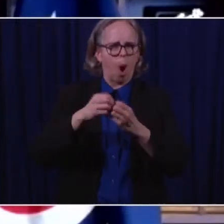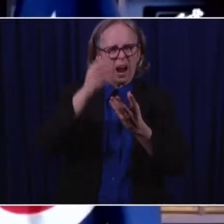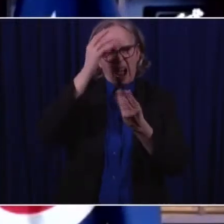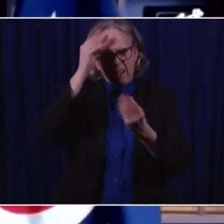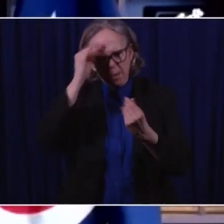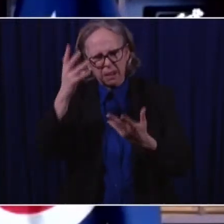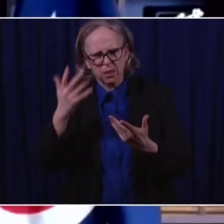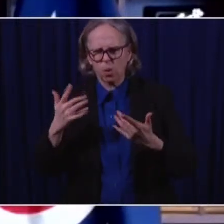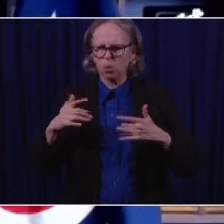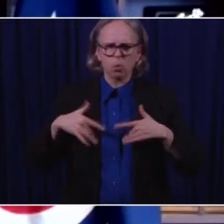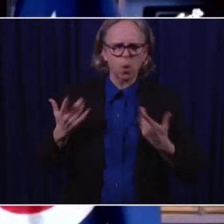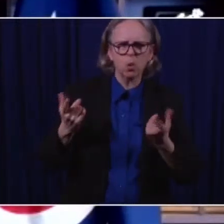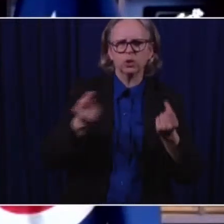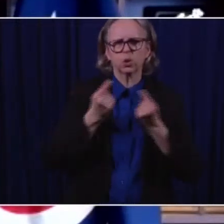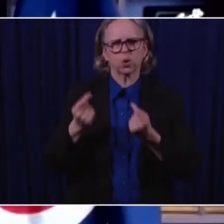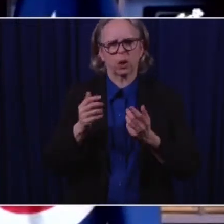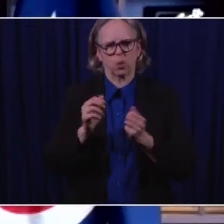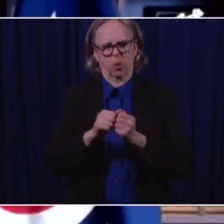it.